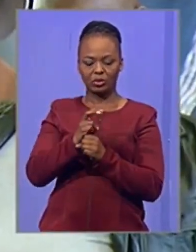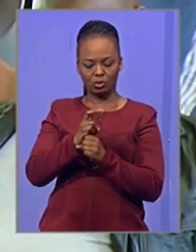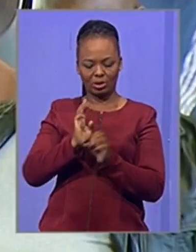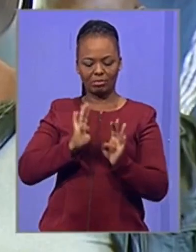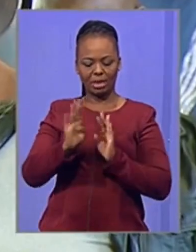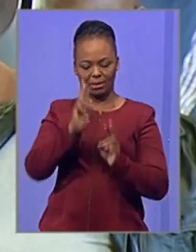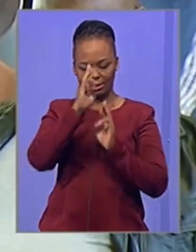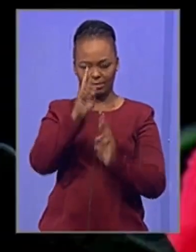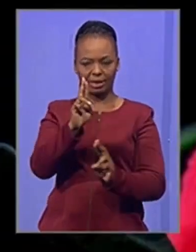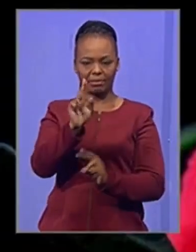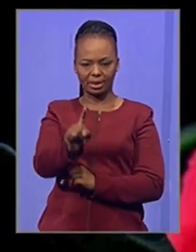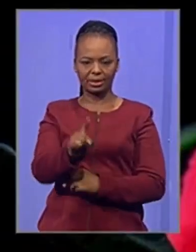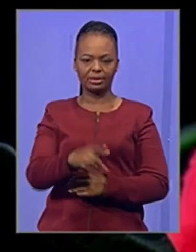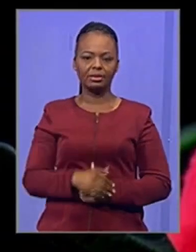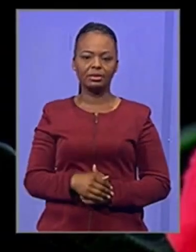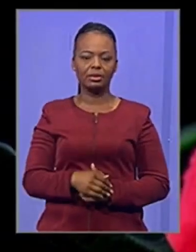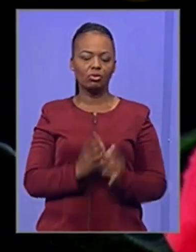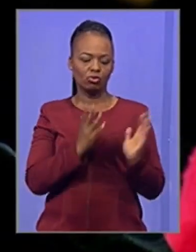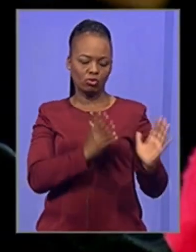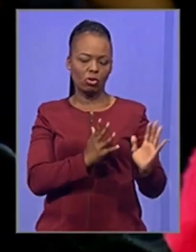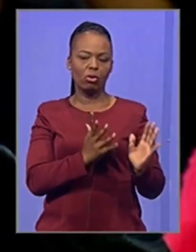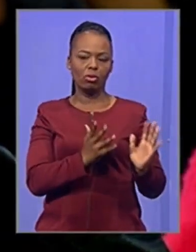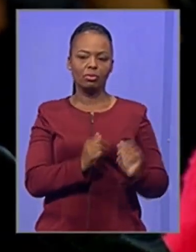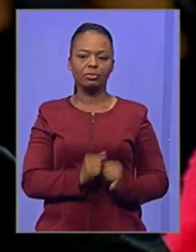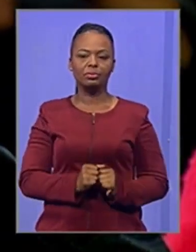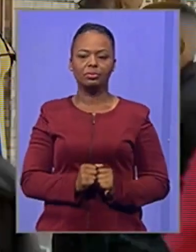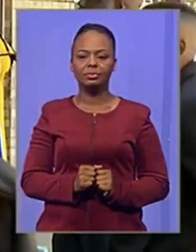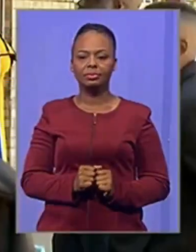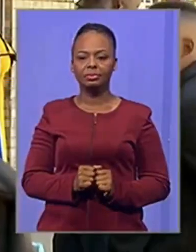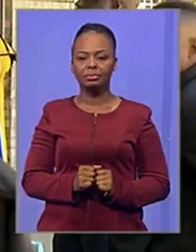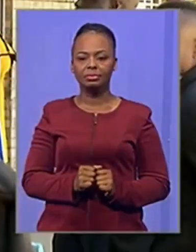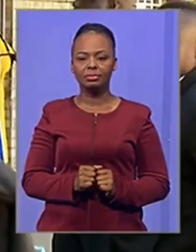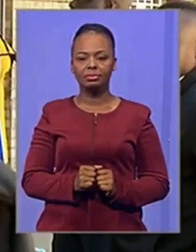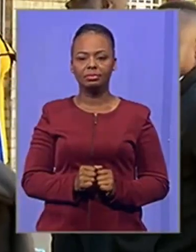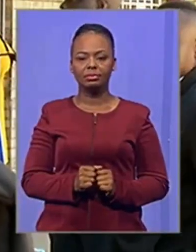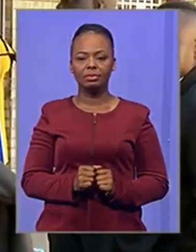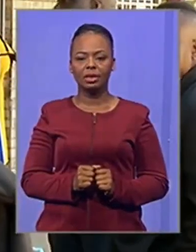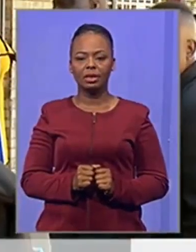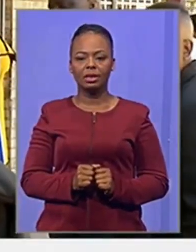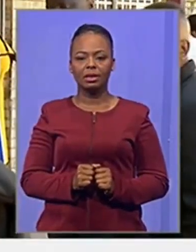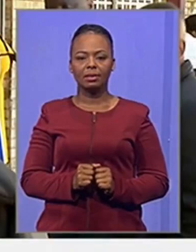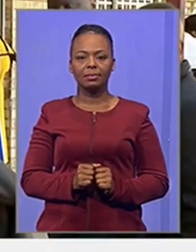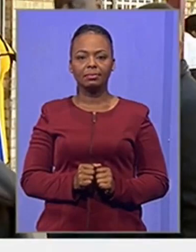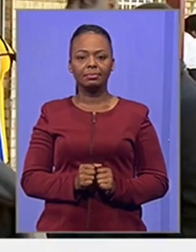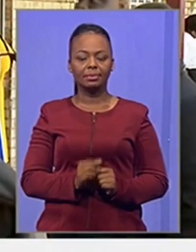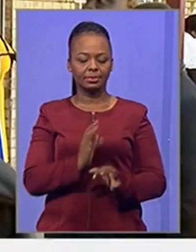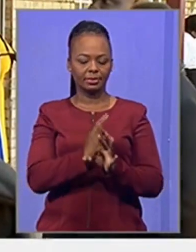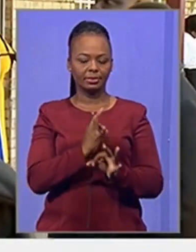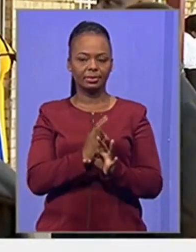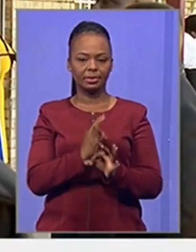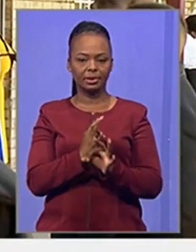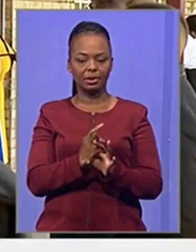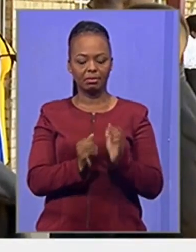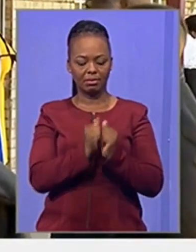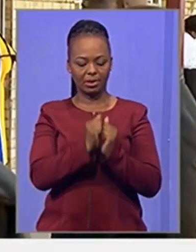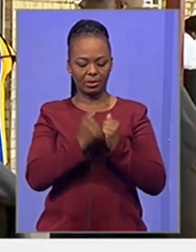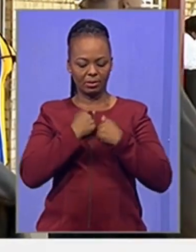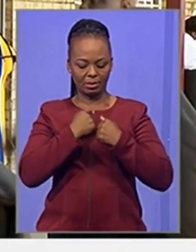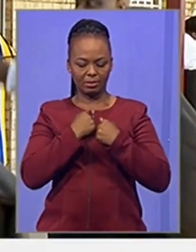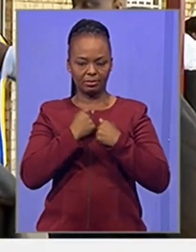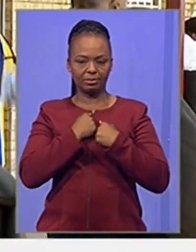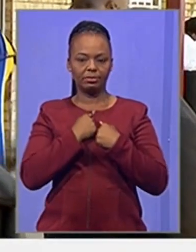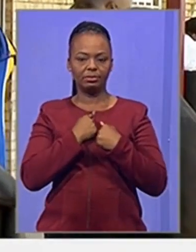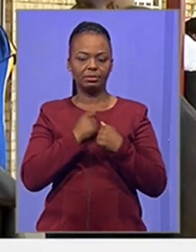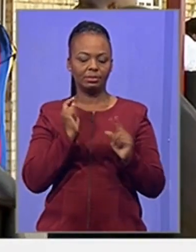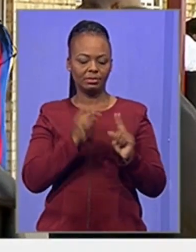Ba lelapa ba re Ditaba ene e le pilara ya bona. Ntate Ditaba e leng abutuaka re tlo mo hopola ka melemo yohle ya hae